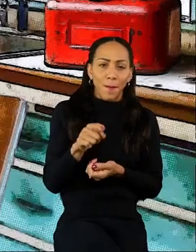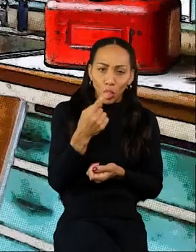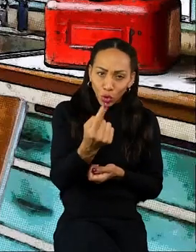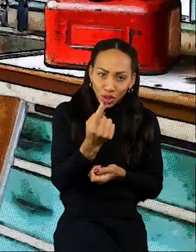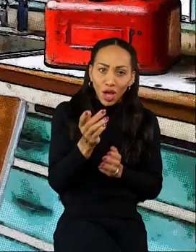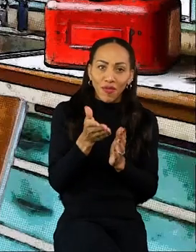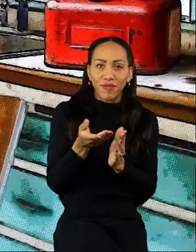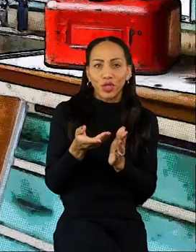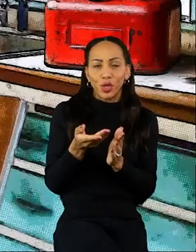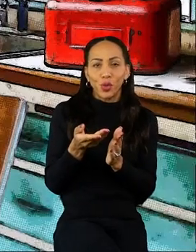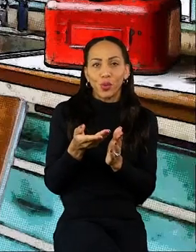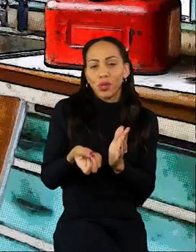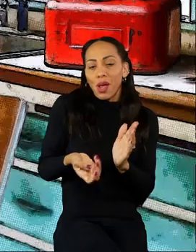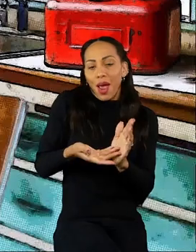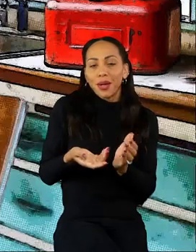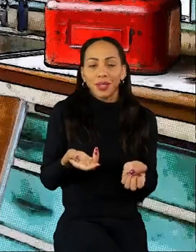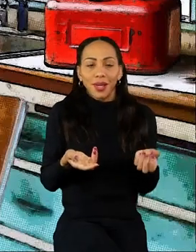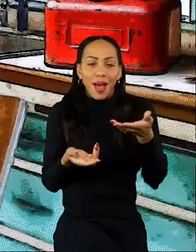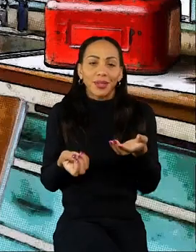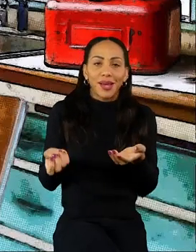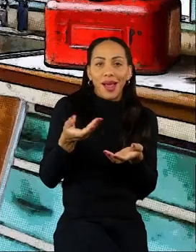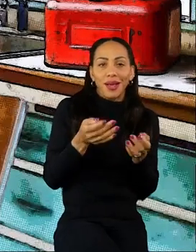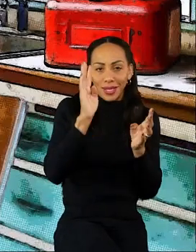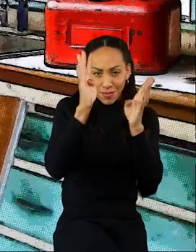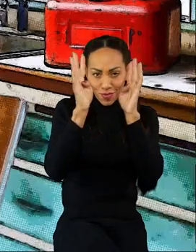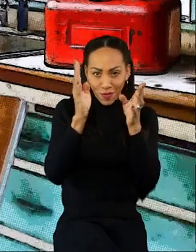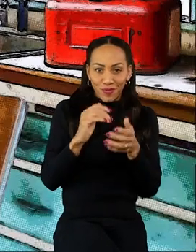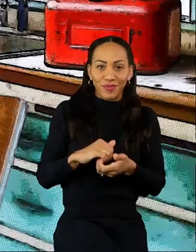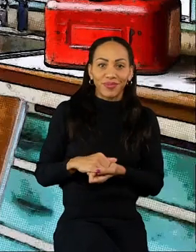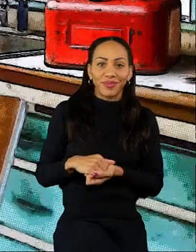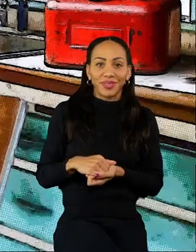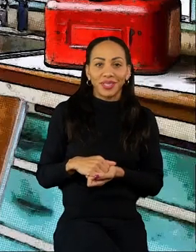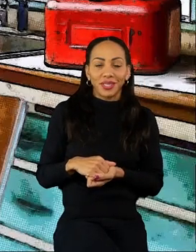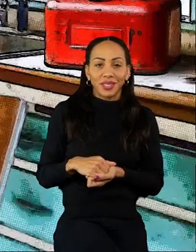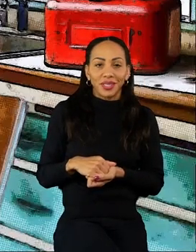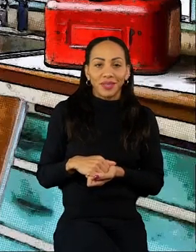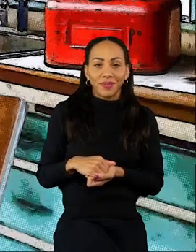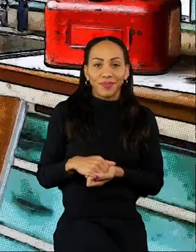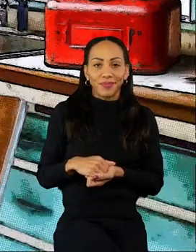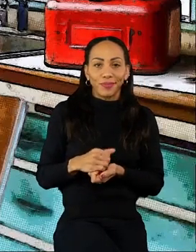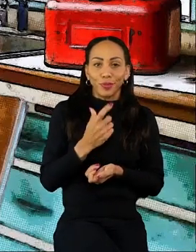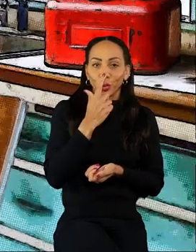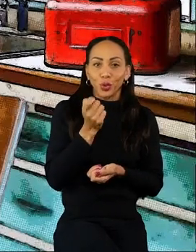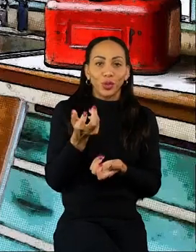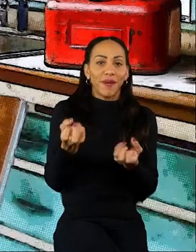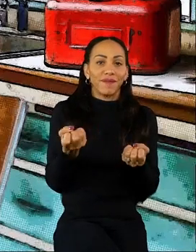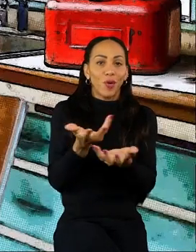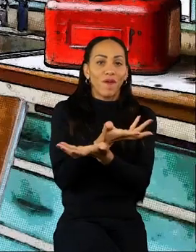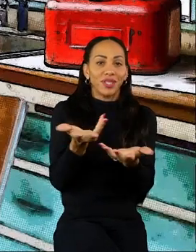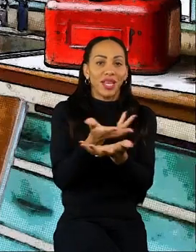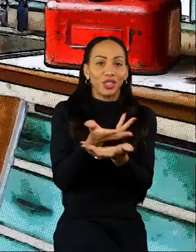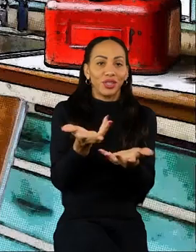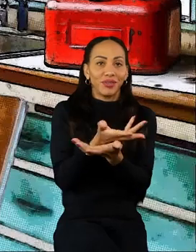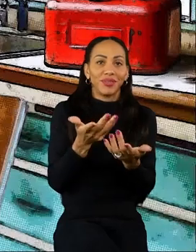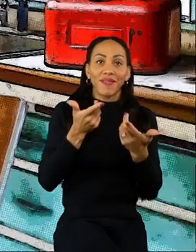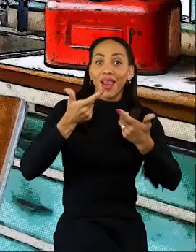narrative that you have to fill in the gap. And you know, you're, when it's just the two of you,